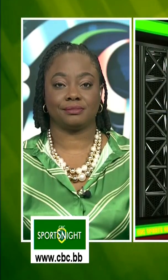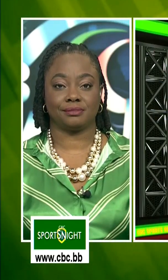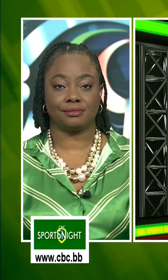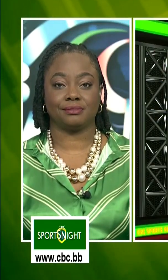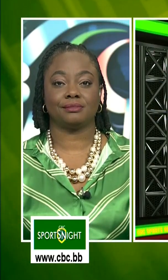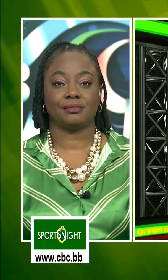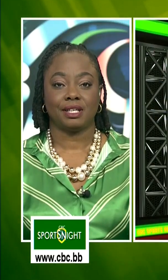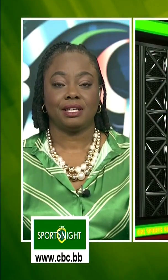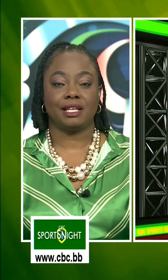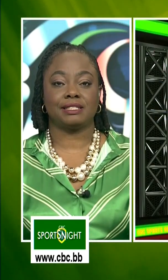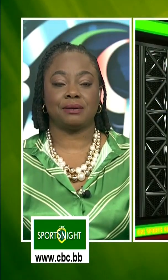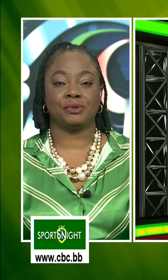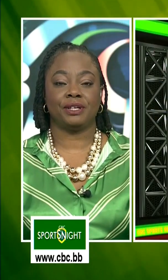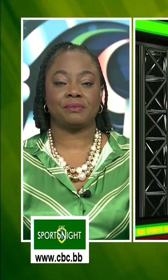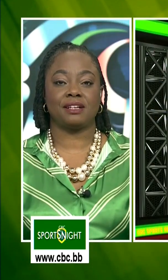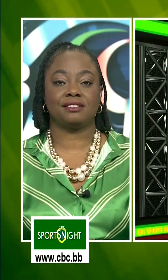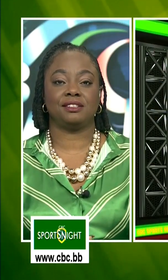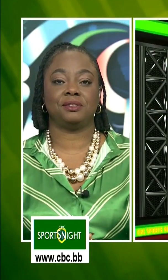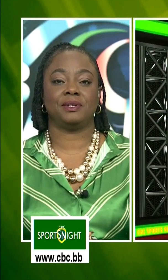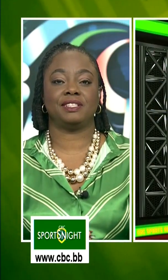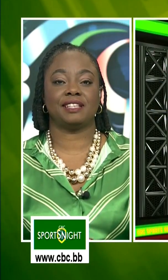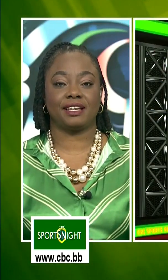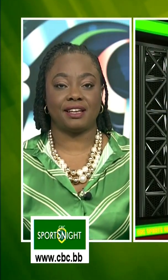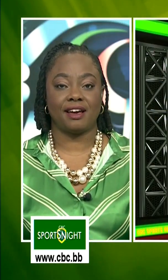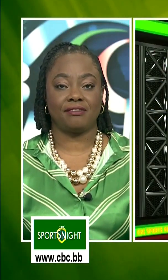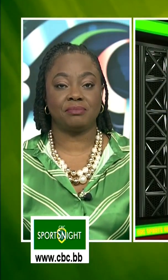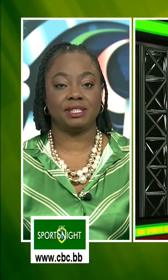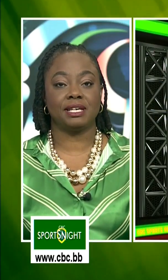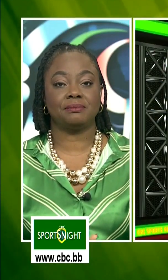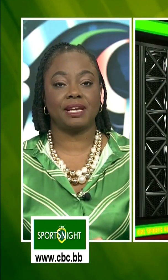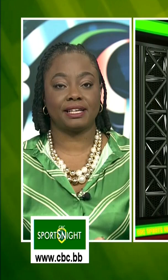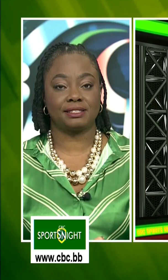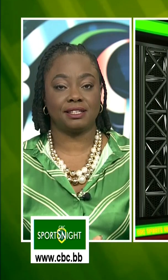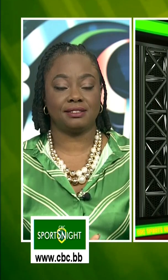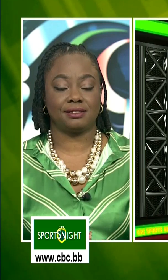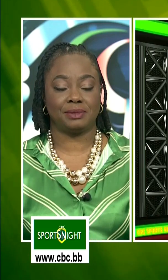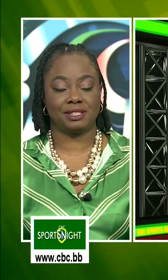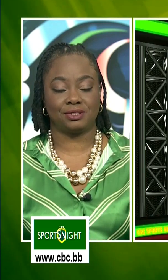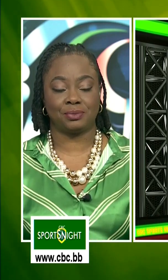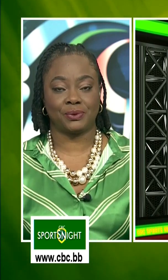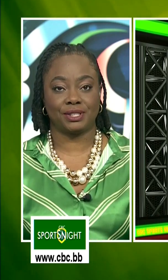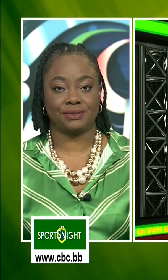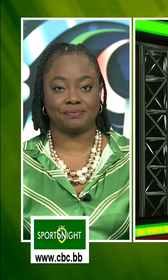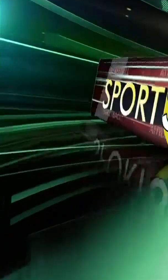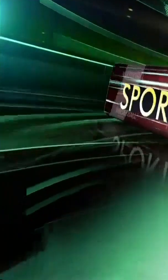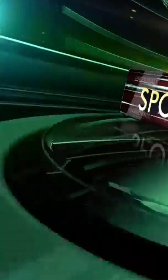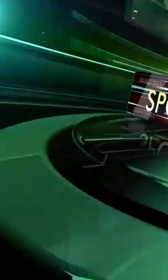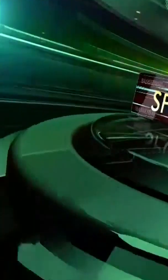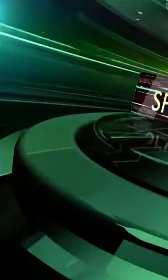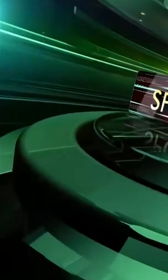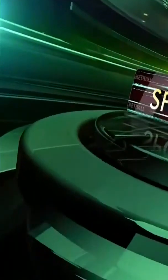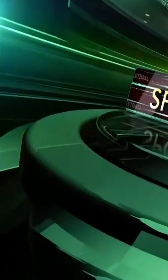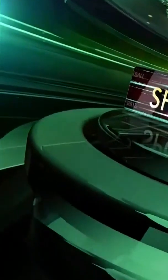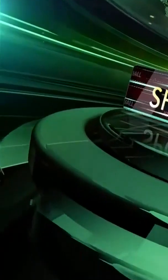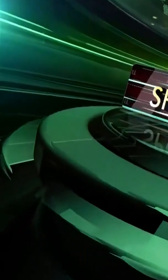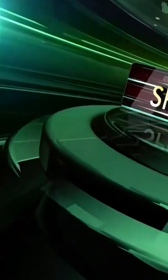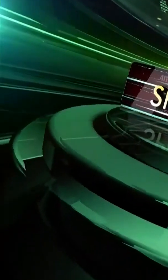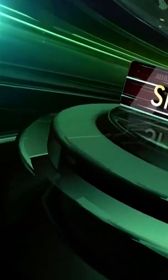some more cricket news. Thanks, Anne-Marie. I'll see you in the second half, but up next is the business report.